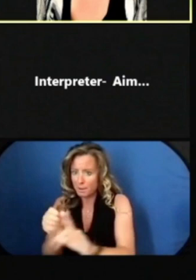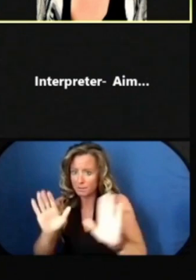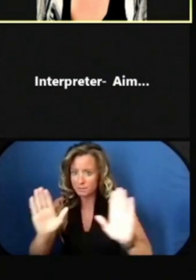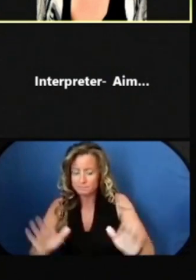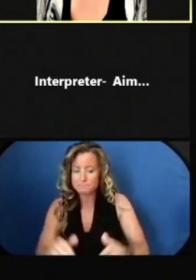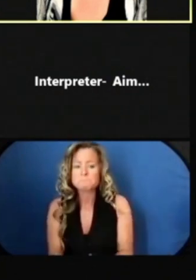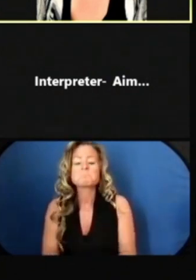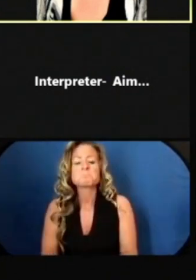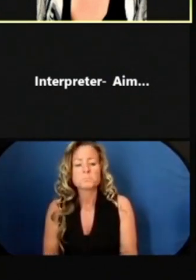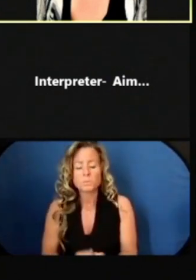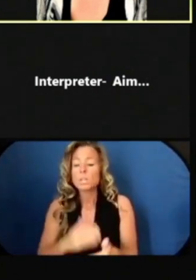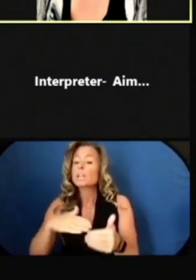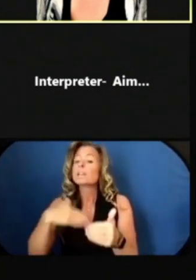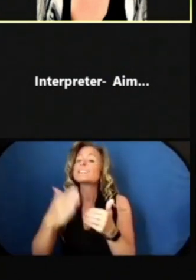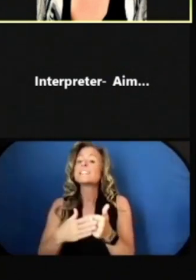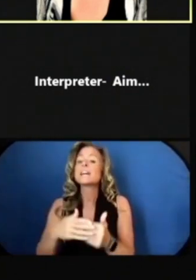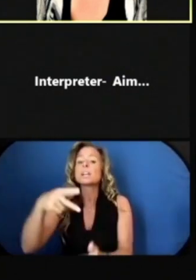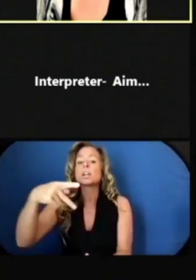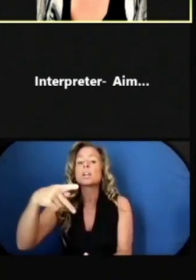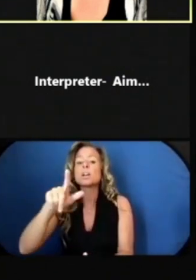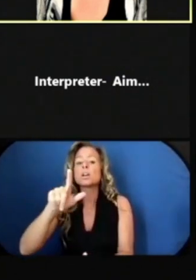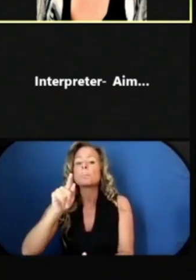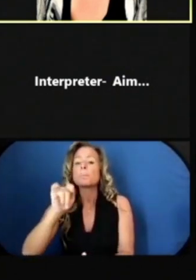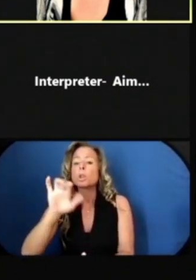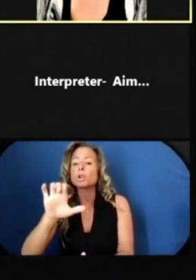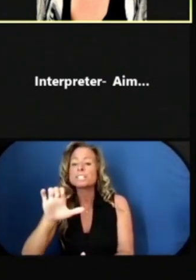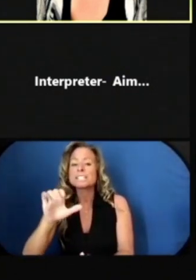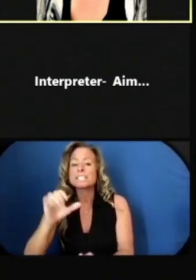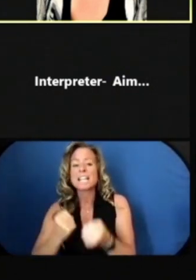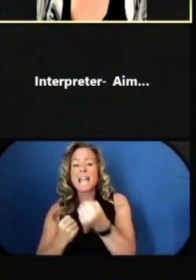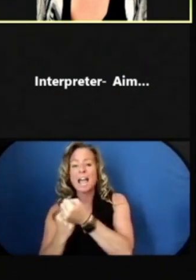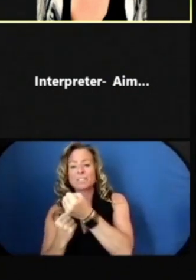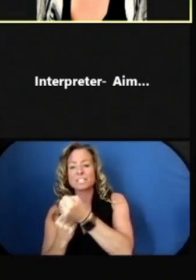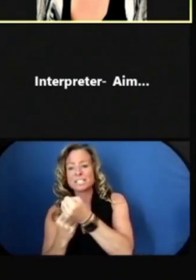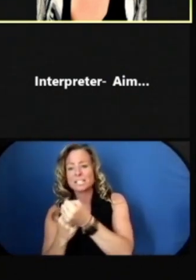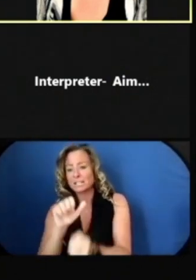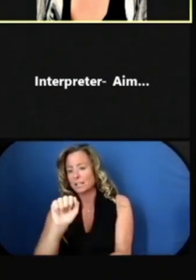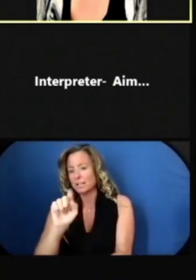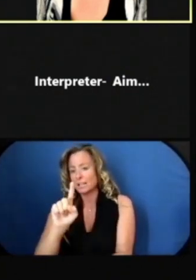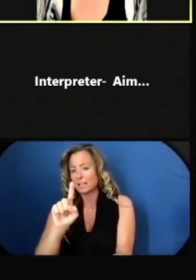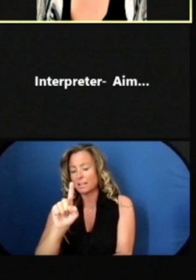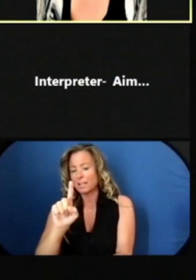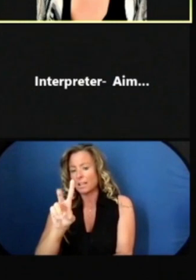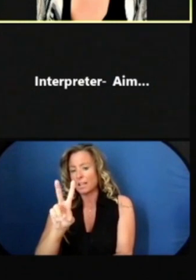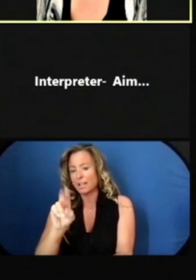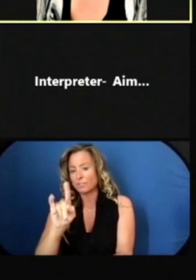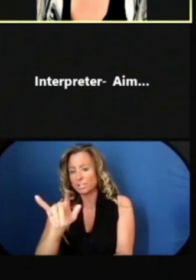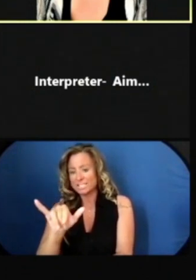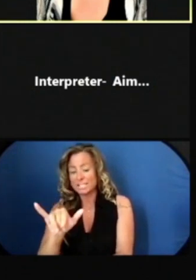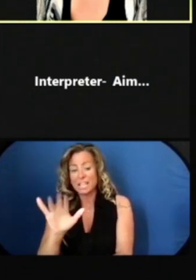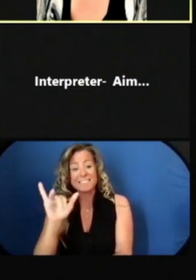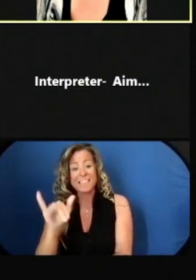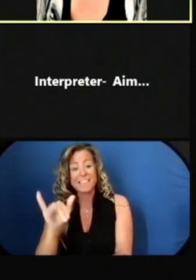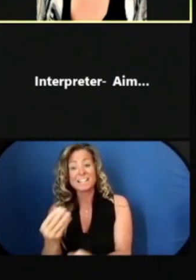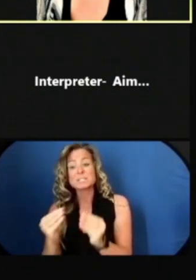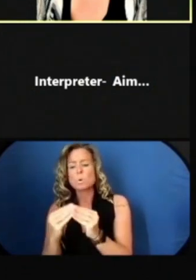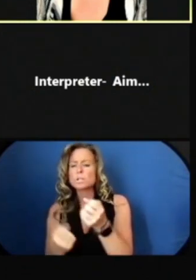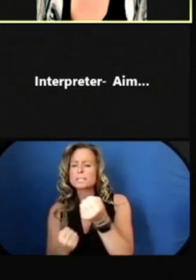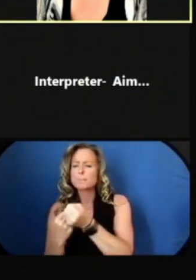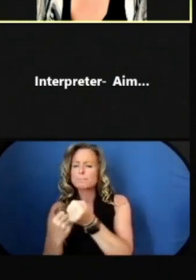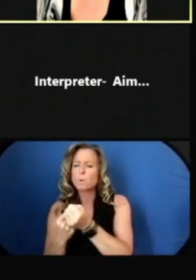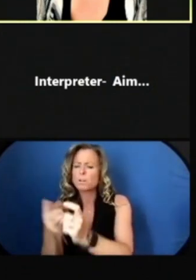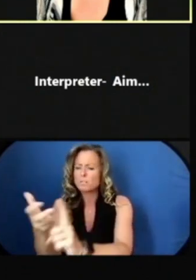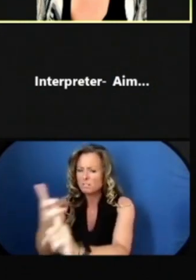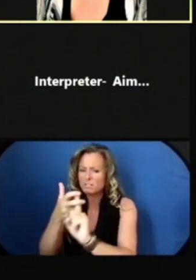Next up, we have pluralistic advocacy. And that's where we're drawing support from